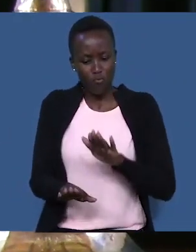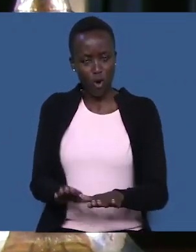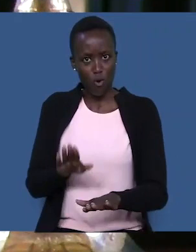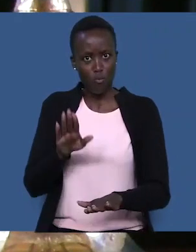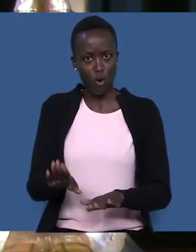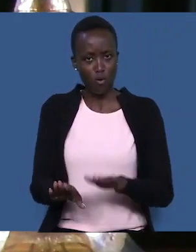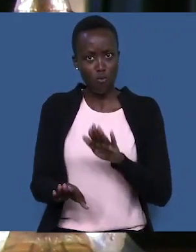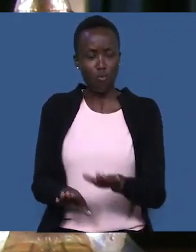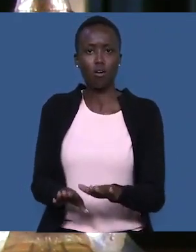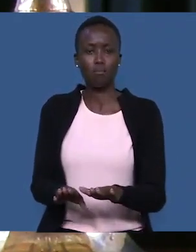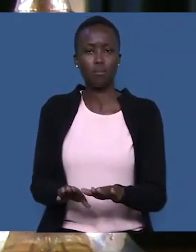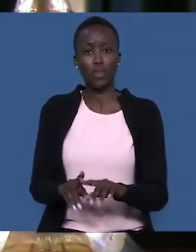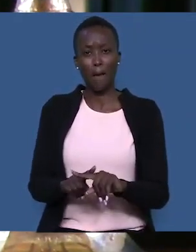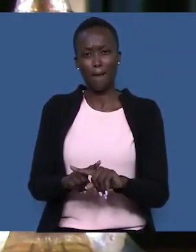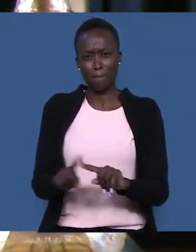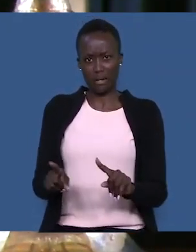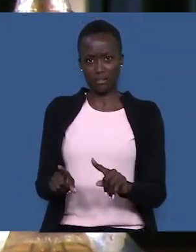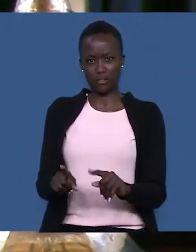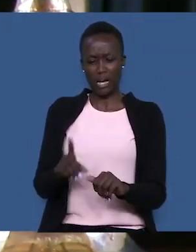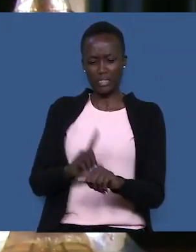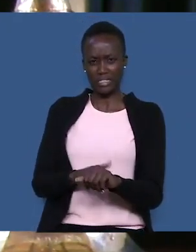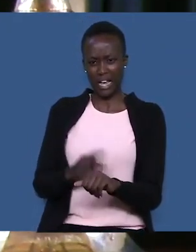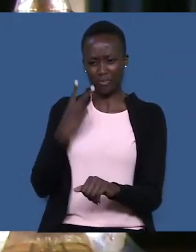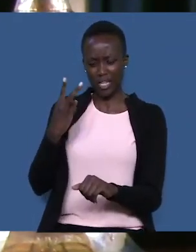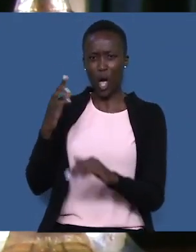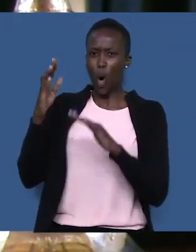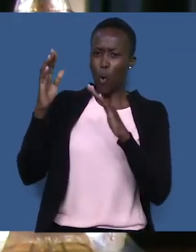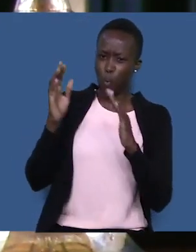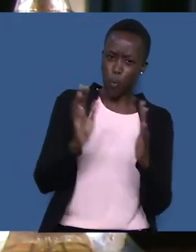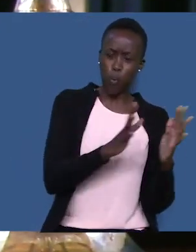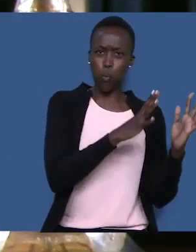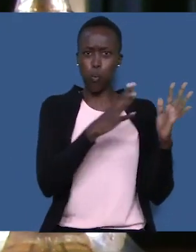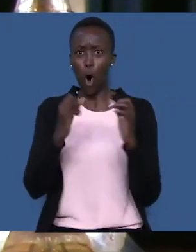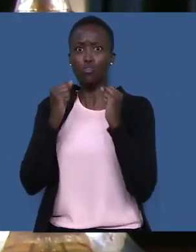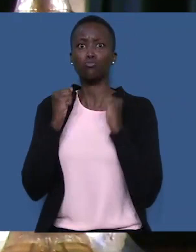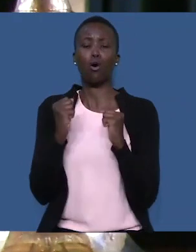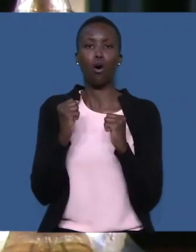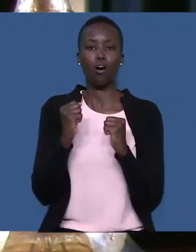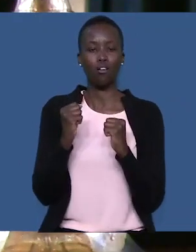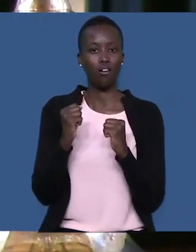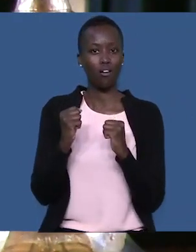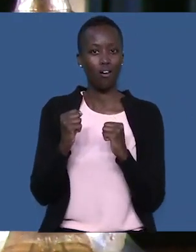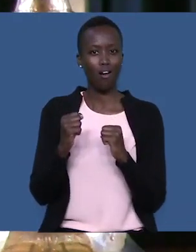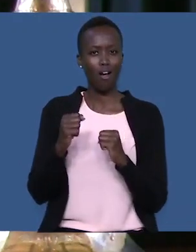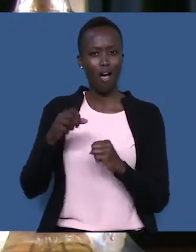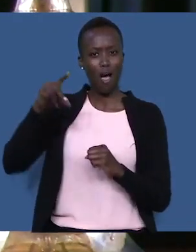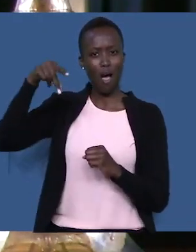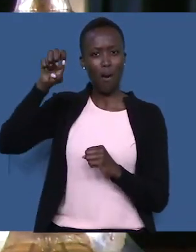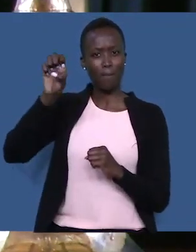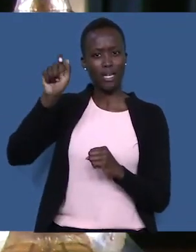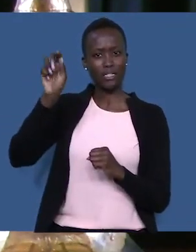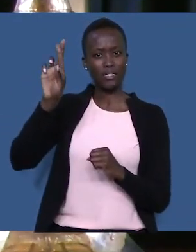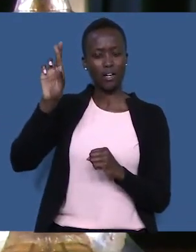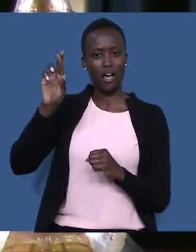it's very clear to say that when he saw that the wind was boisterous, it is said that he began to sink,